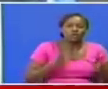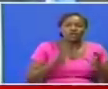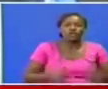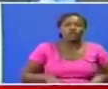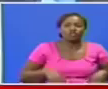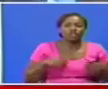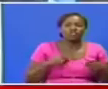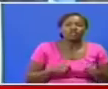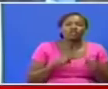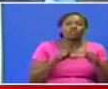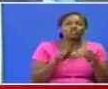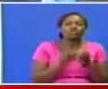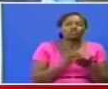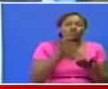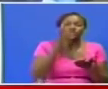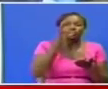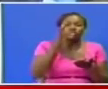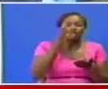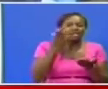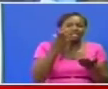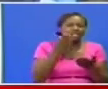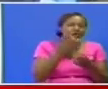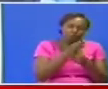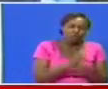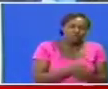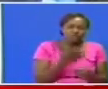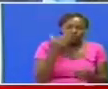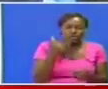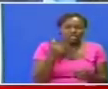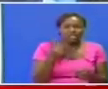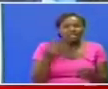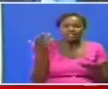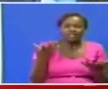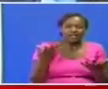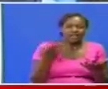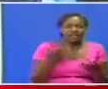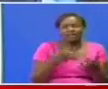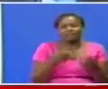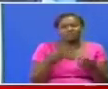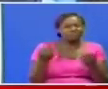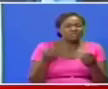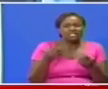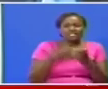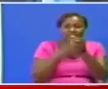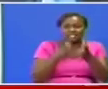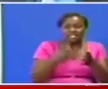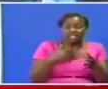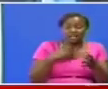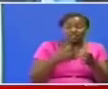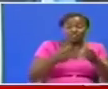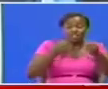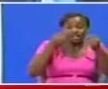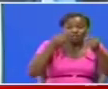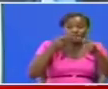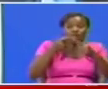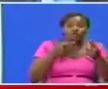It continues to glorify impunity because its heroes take the trophy for the most corrupt state officers. It has